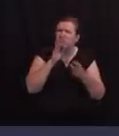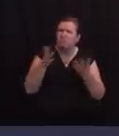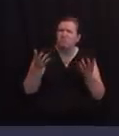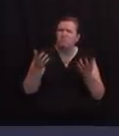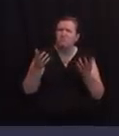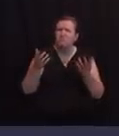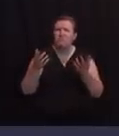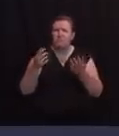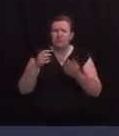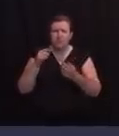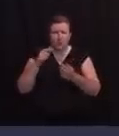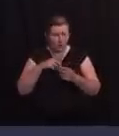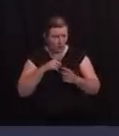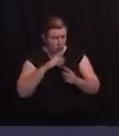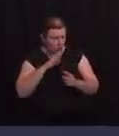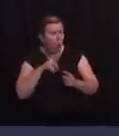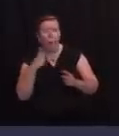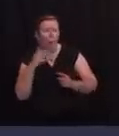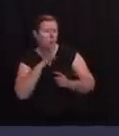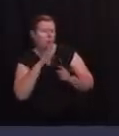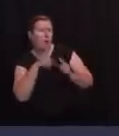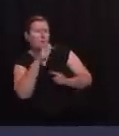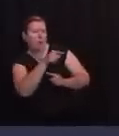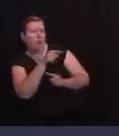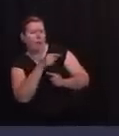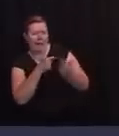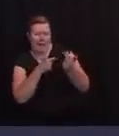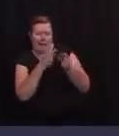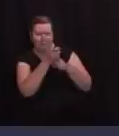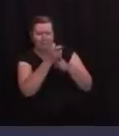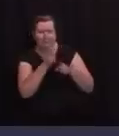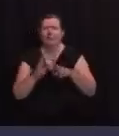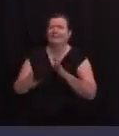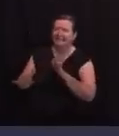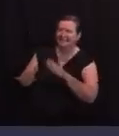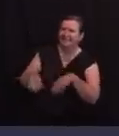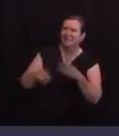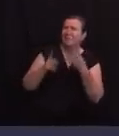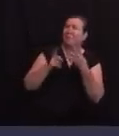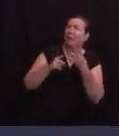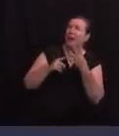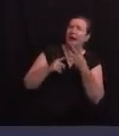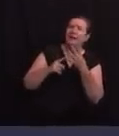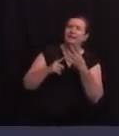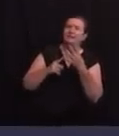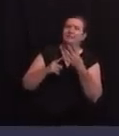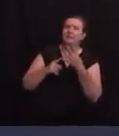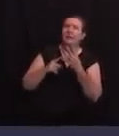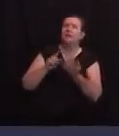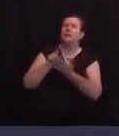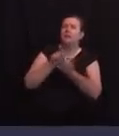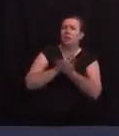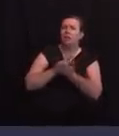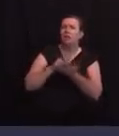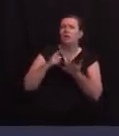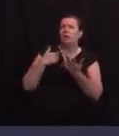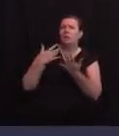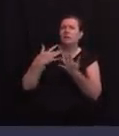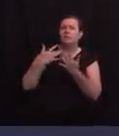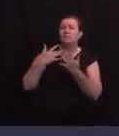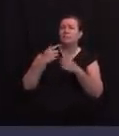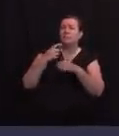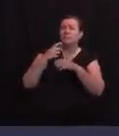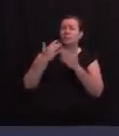times, and I know that you had a bill out a couple of years ago that would require, I think, a 3-day waiting period. So that measure has not